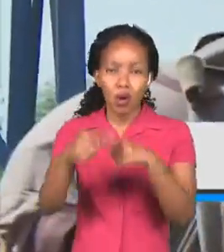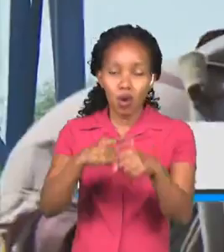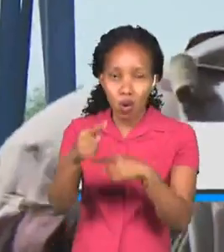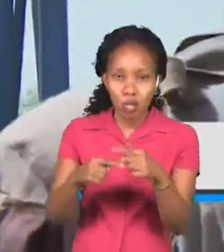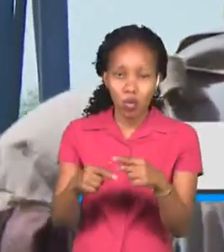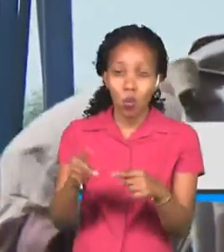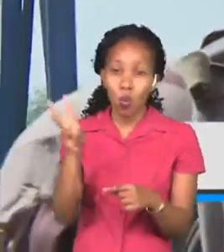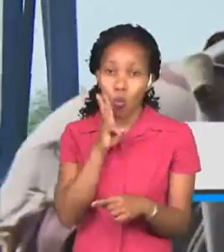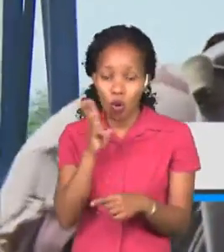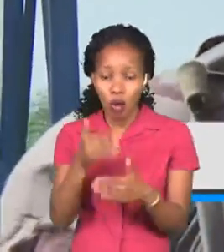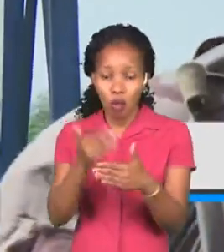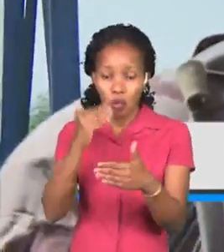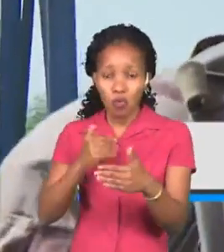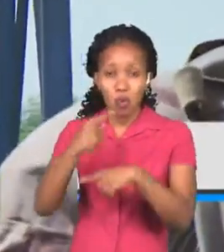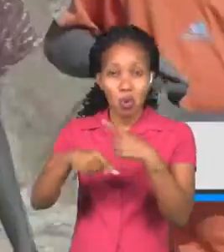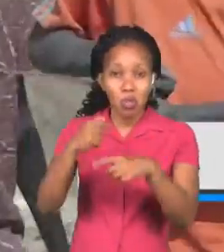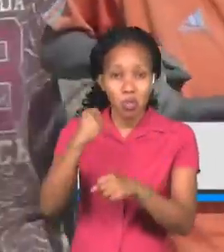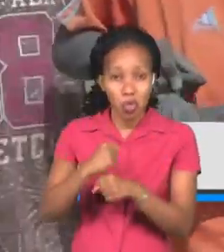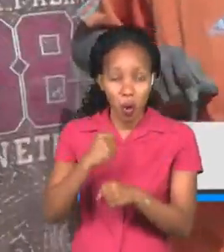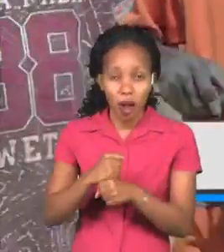pump the water out before we could carry out the work.